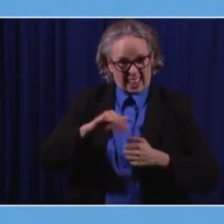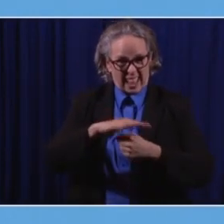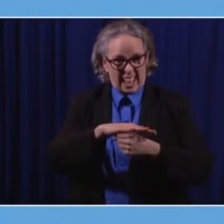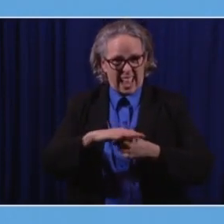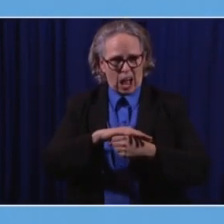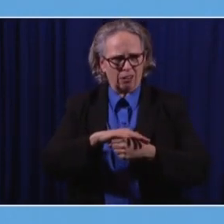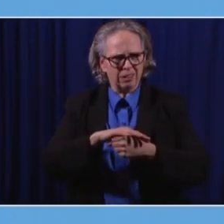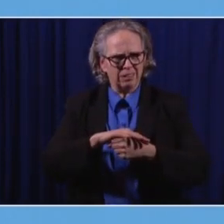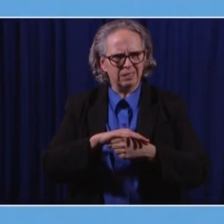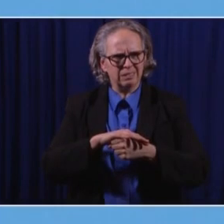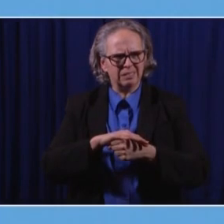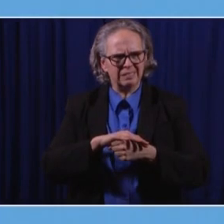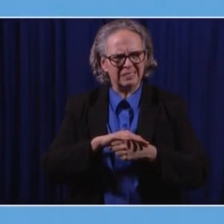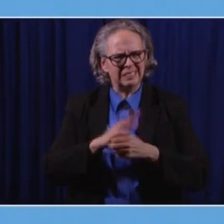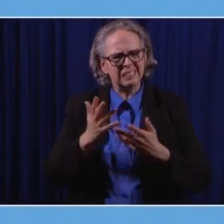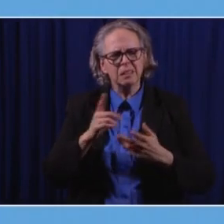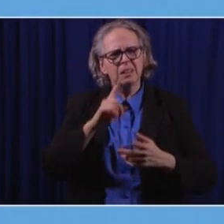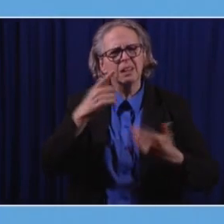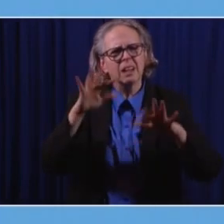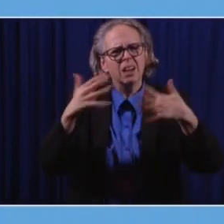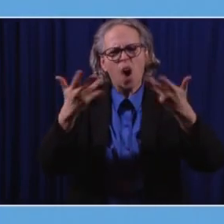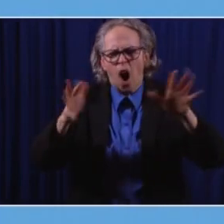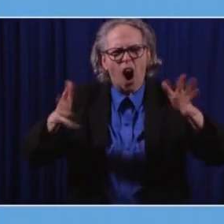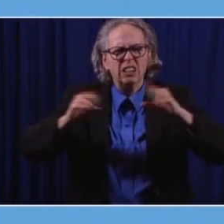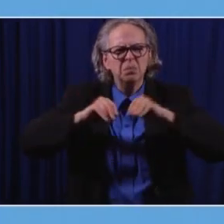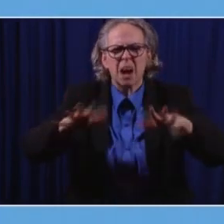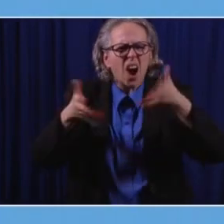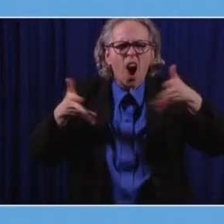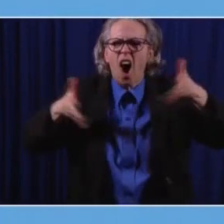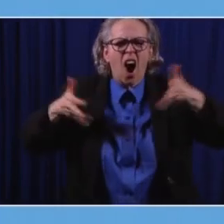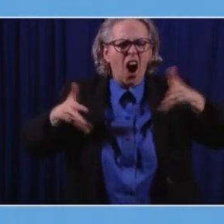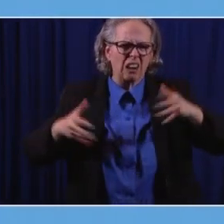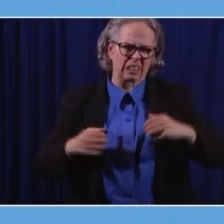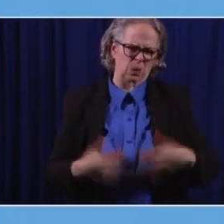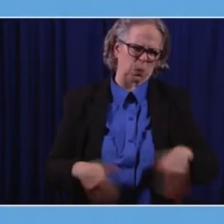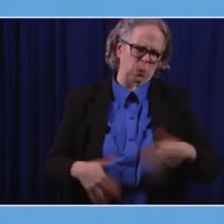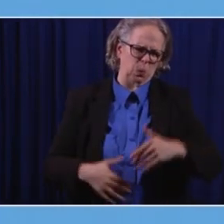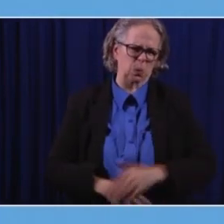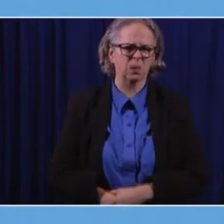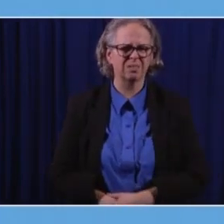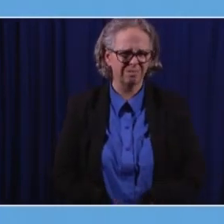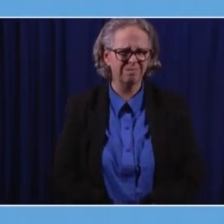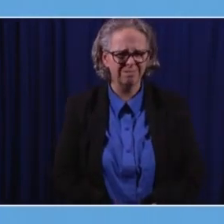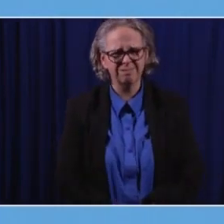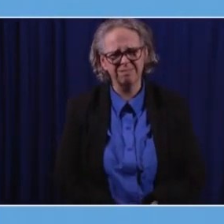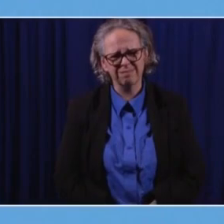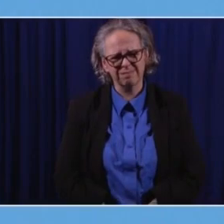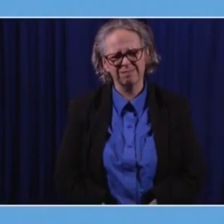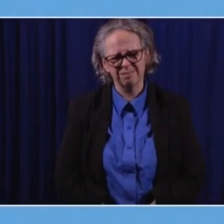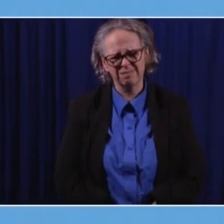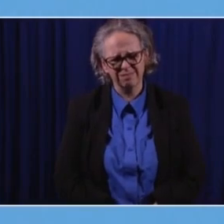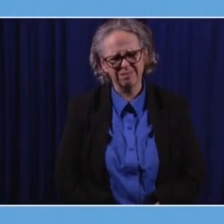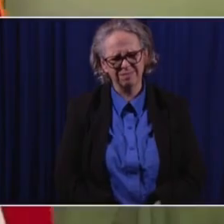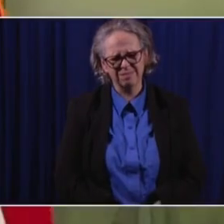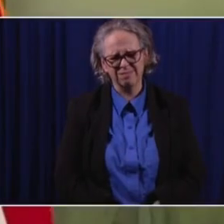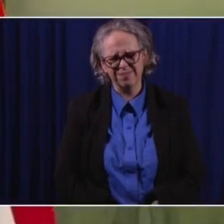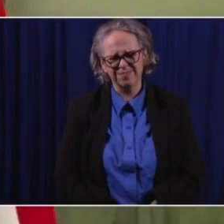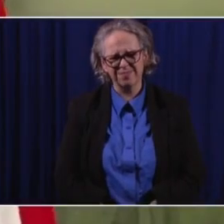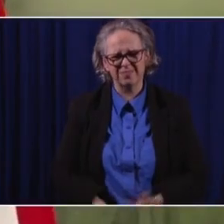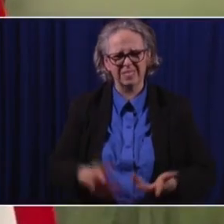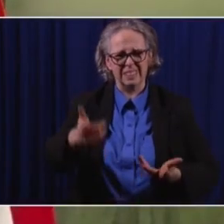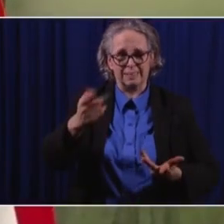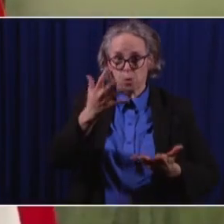incidence or they are a red county, which means they meet many of the seven indicators. So these are